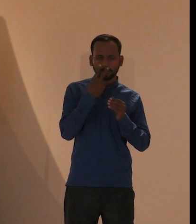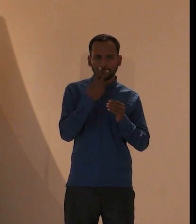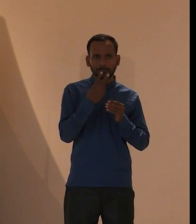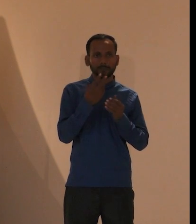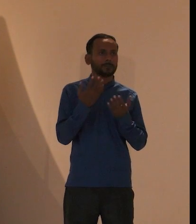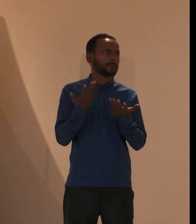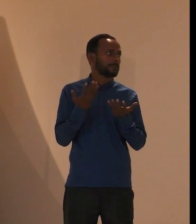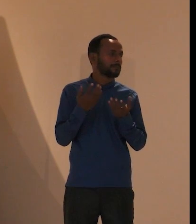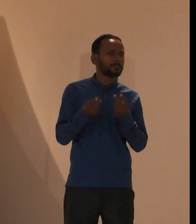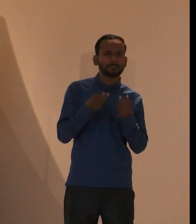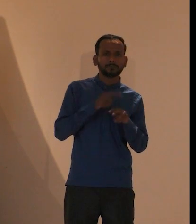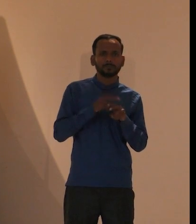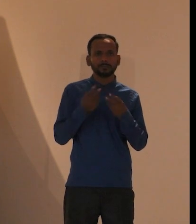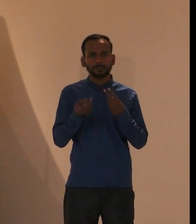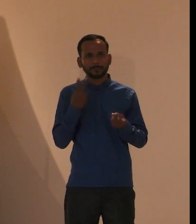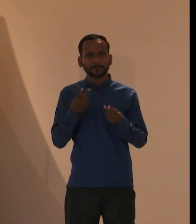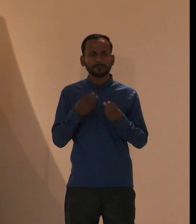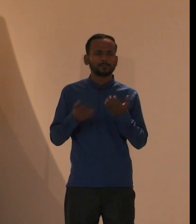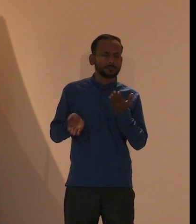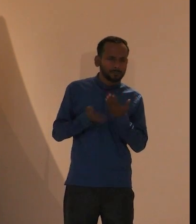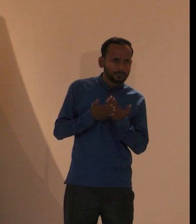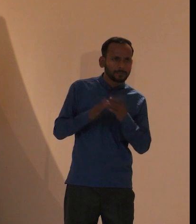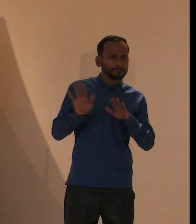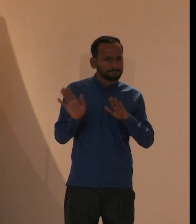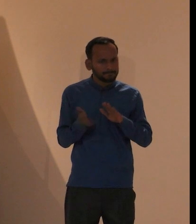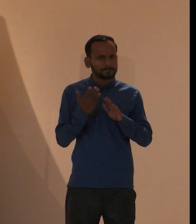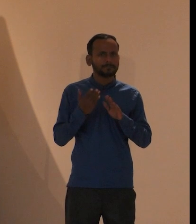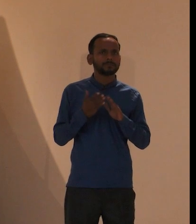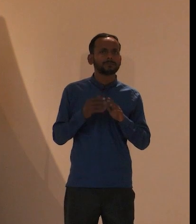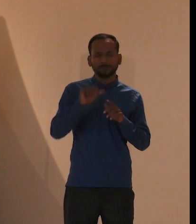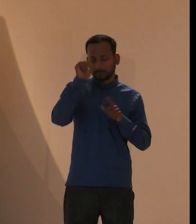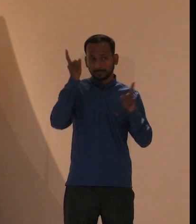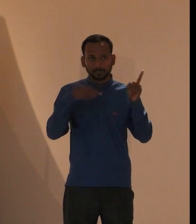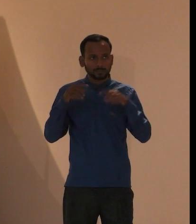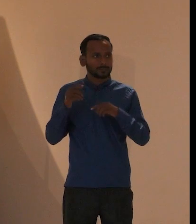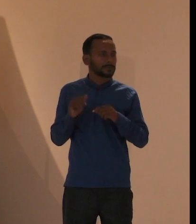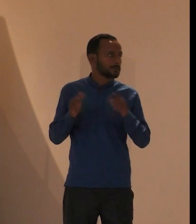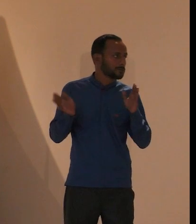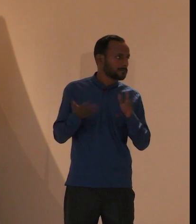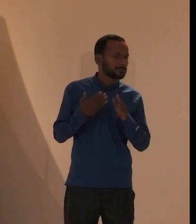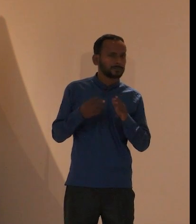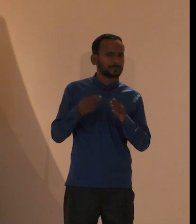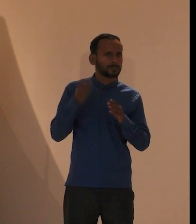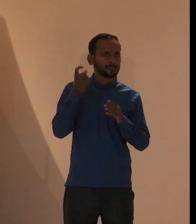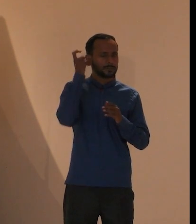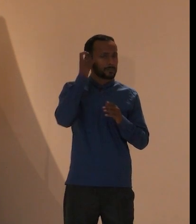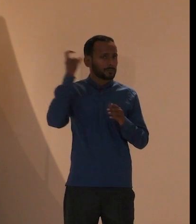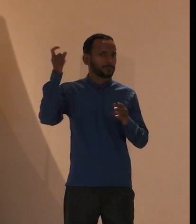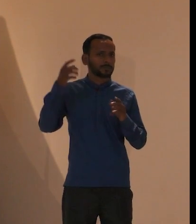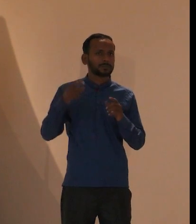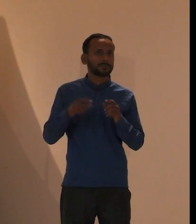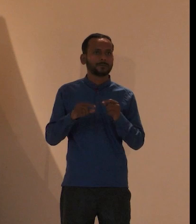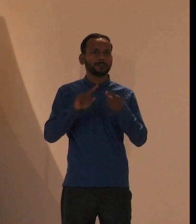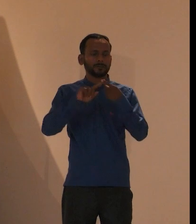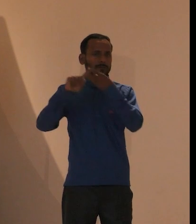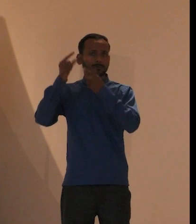very subtle, sometimes subtle influences which are Indian, while the concept came to us from the European missionaries